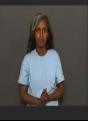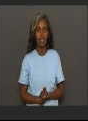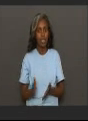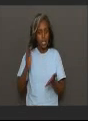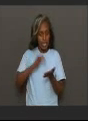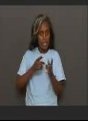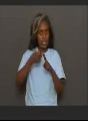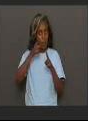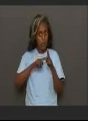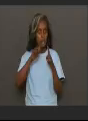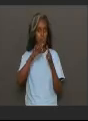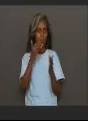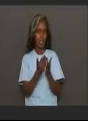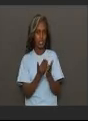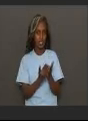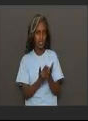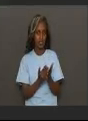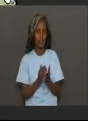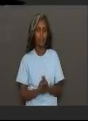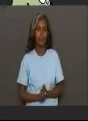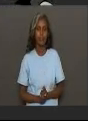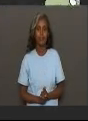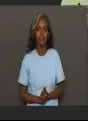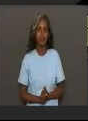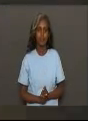Let's get back to our lesson.